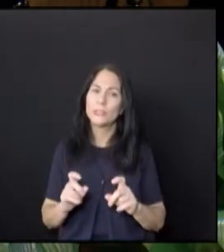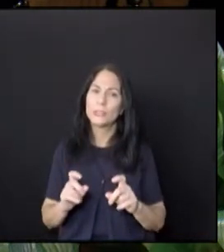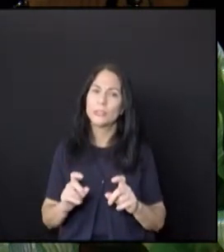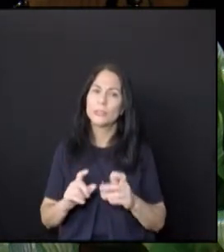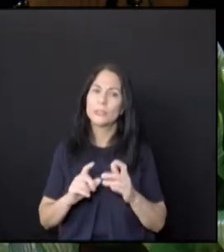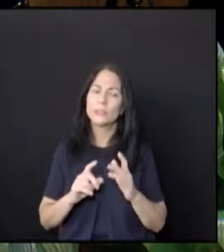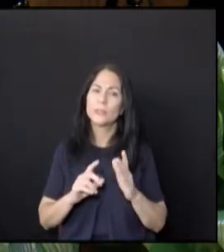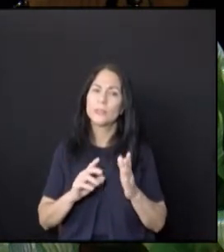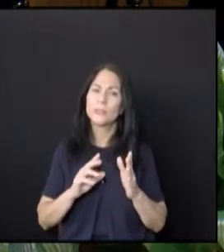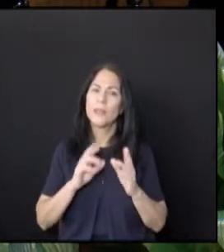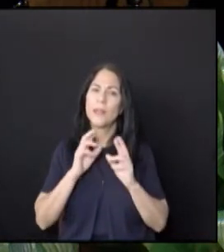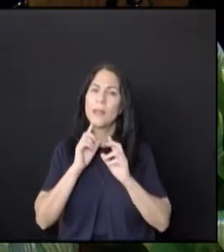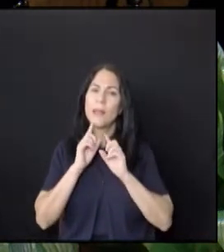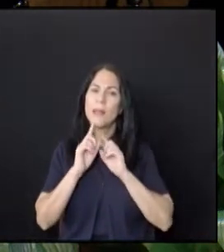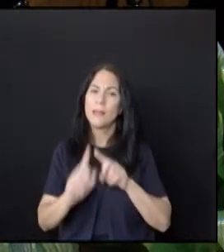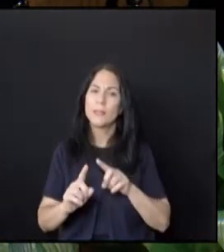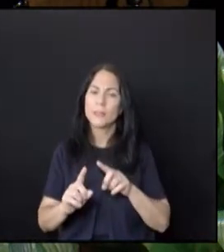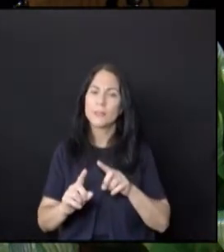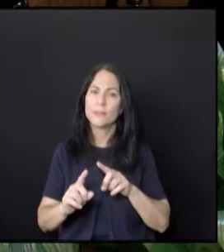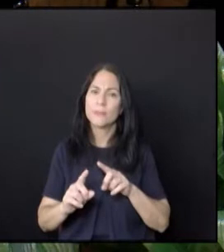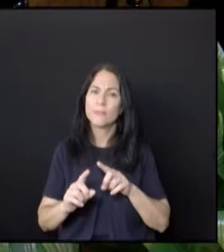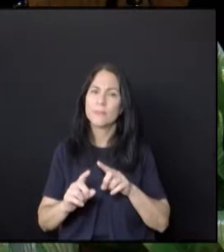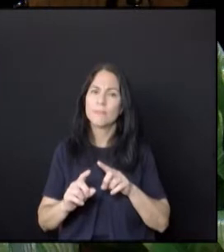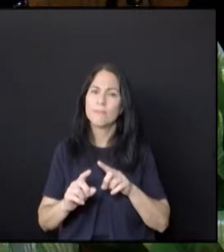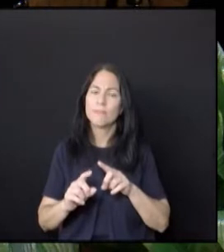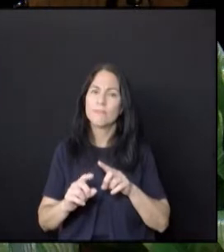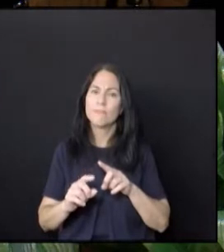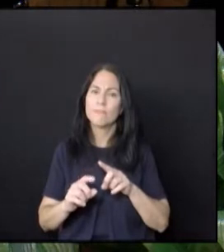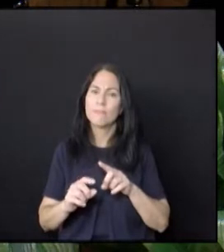they expected the answer they received or not.